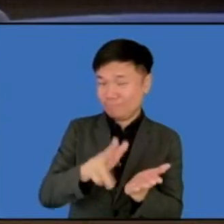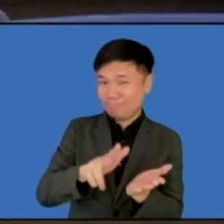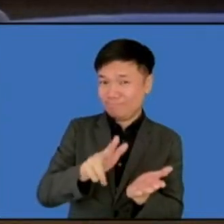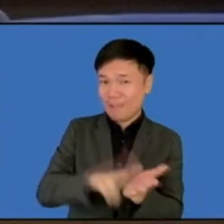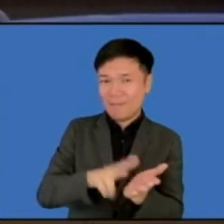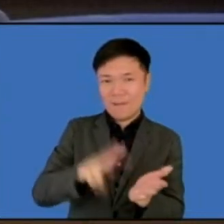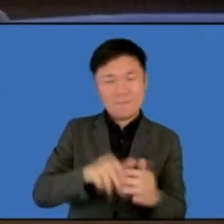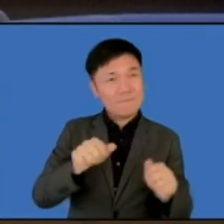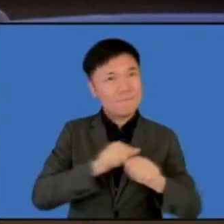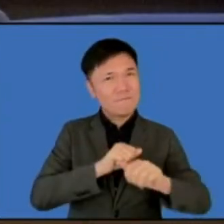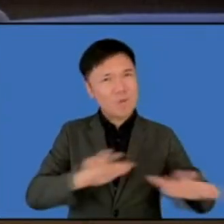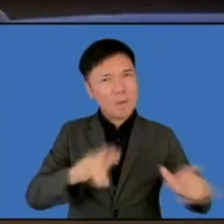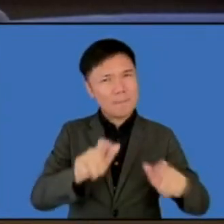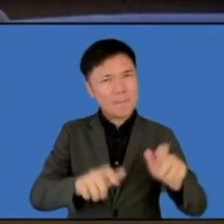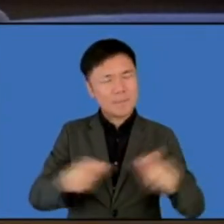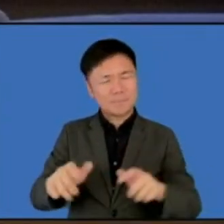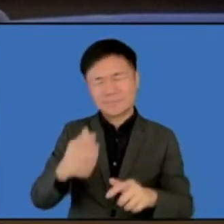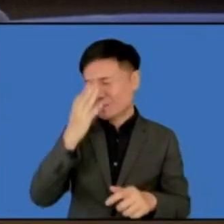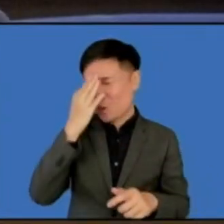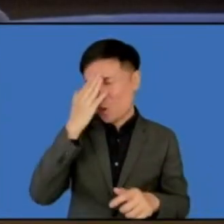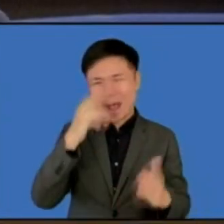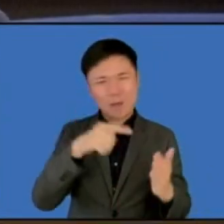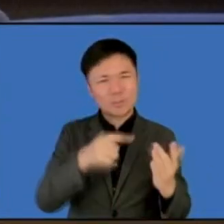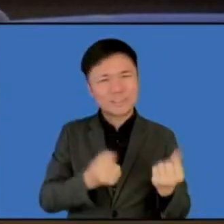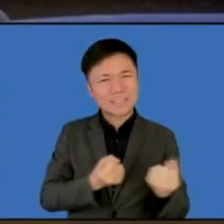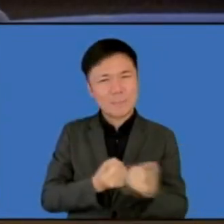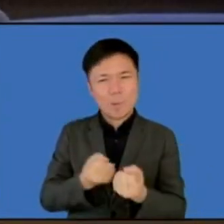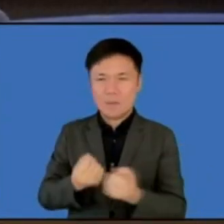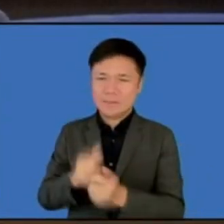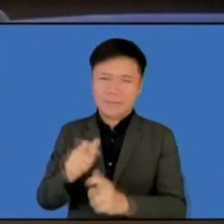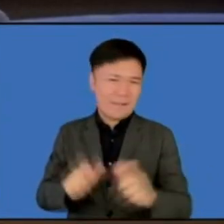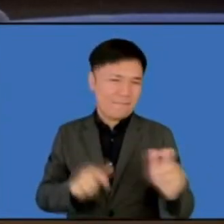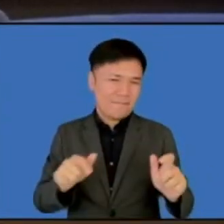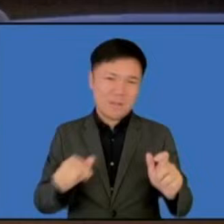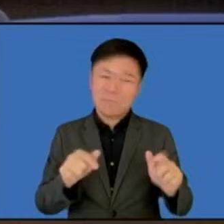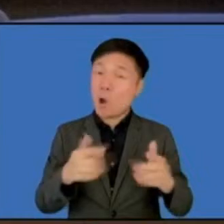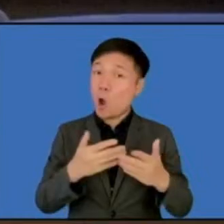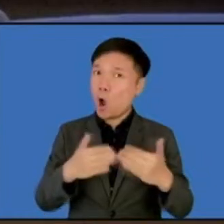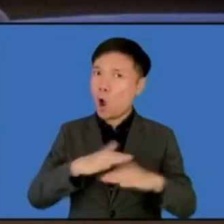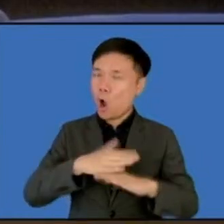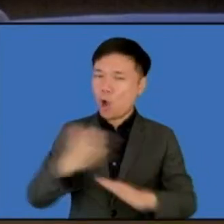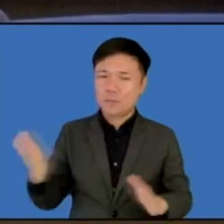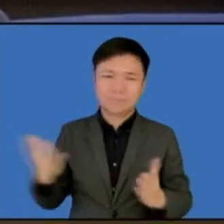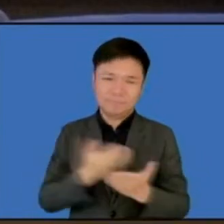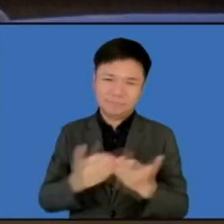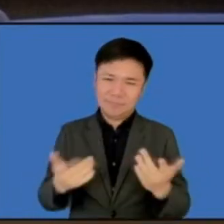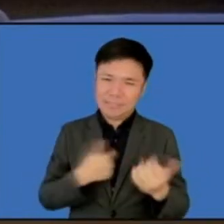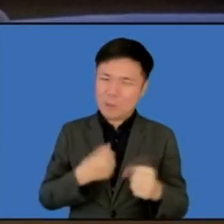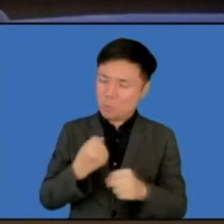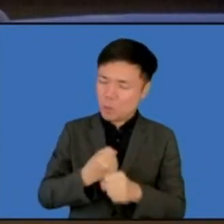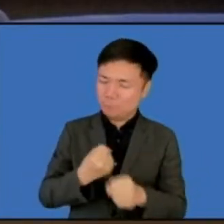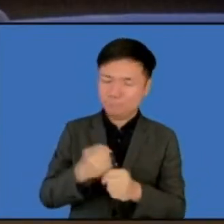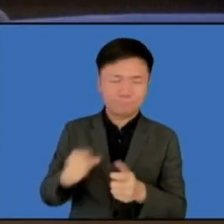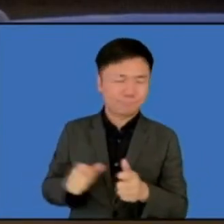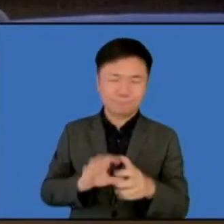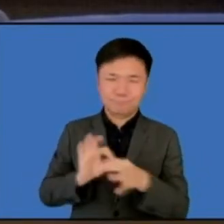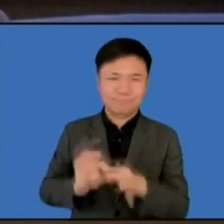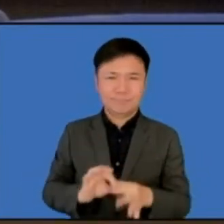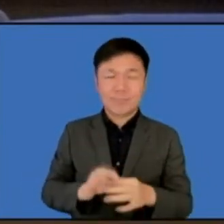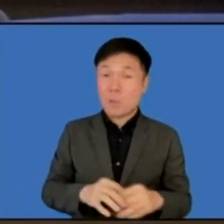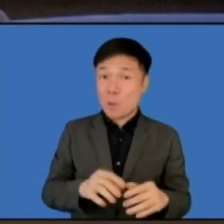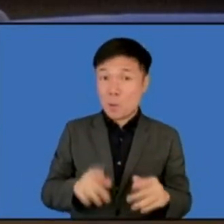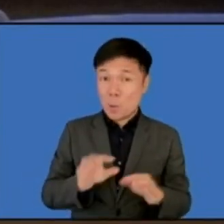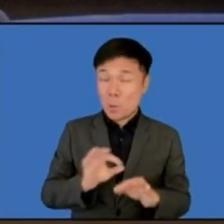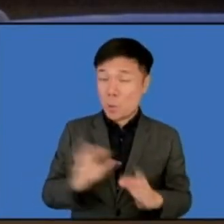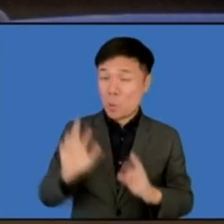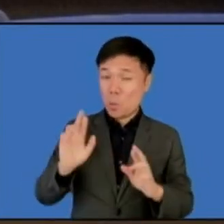Migration Narratives to support partners who are interested in developing similar initiatives. We invite states and all stakeholders to join us in building a